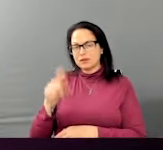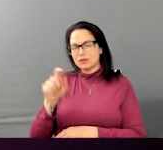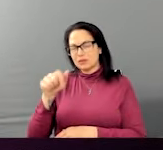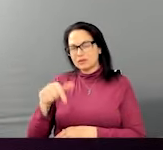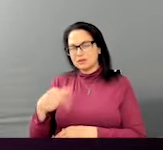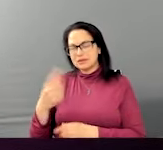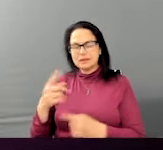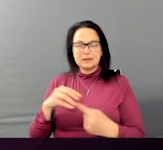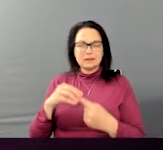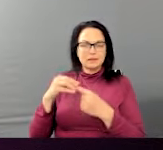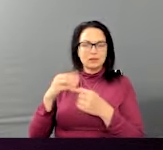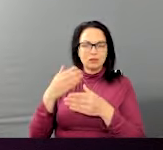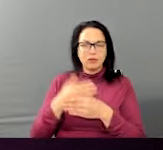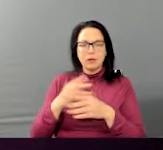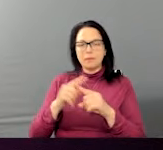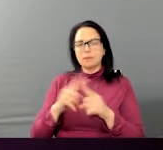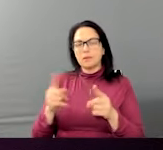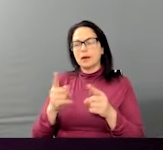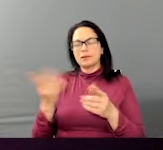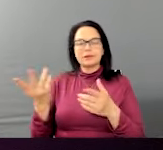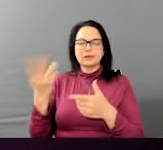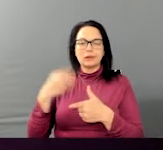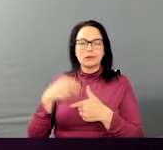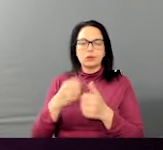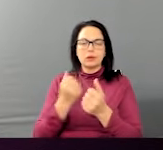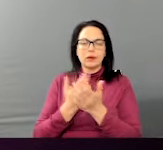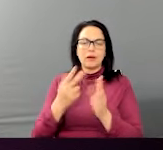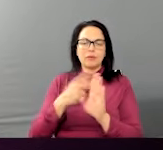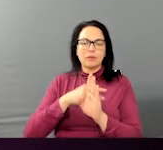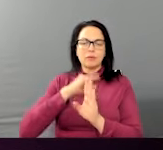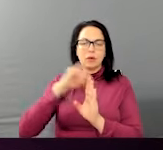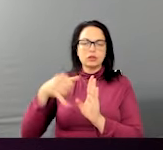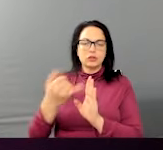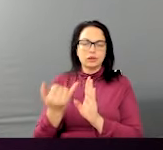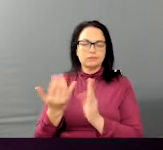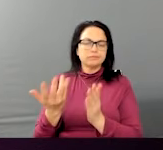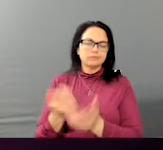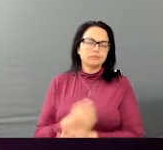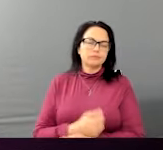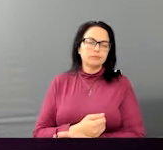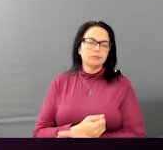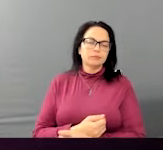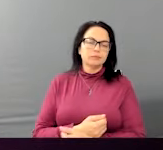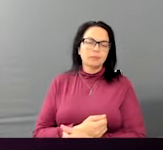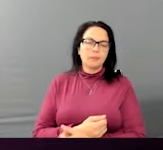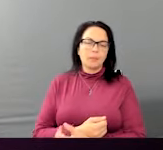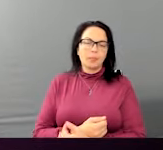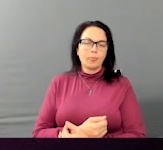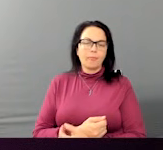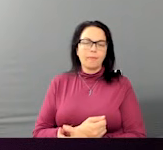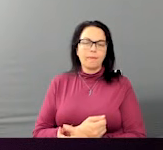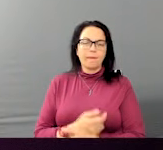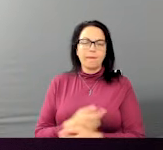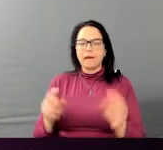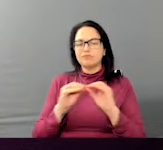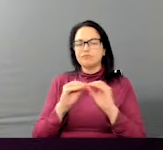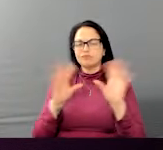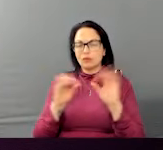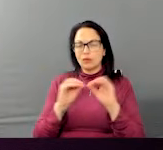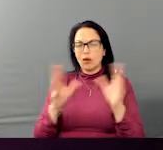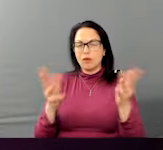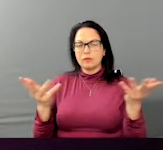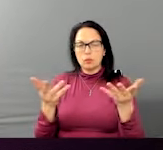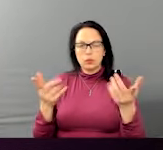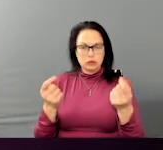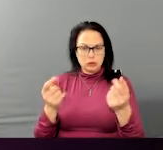file, but it's in every single project, and so it's convention-based and very obvious what to do. And